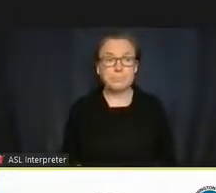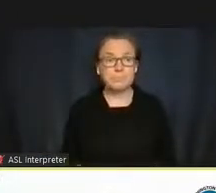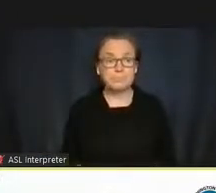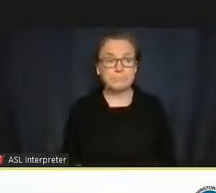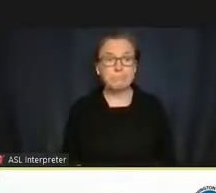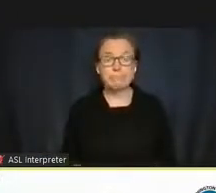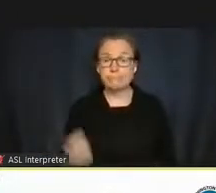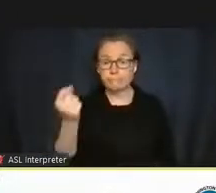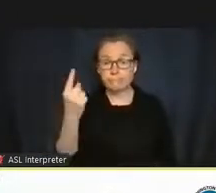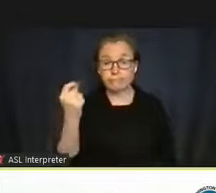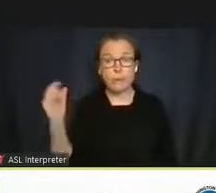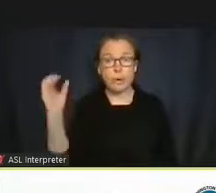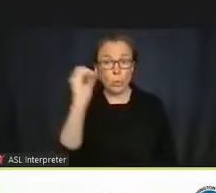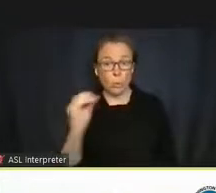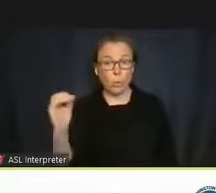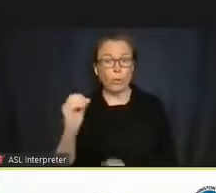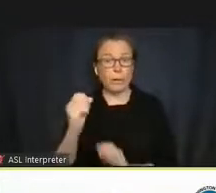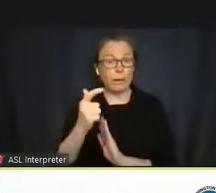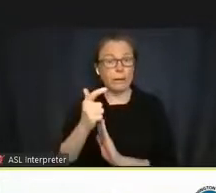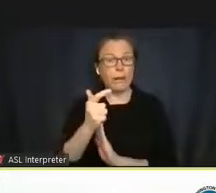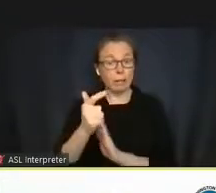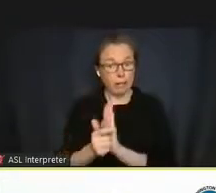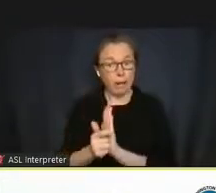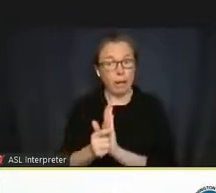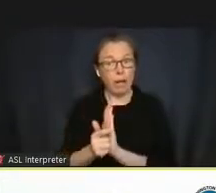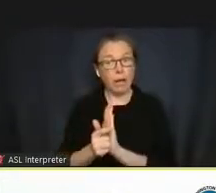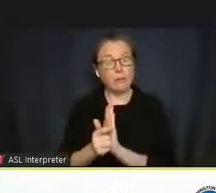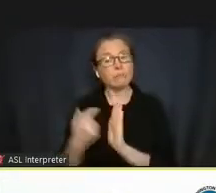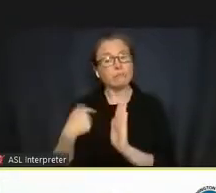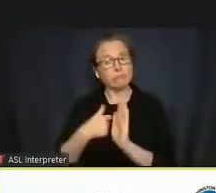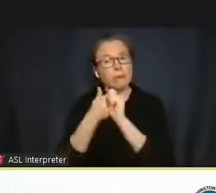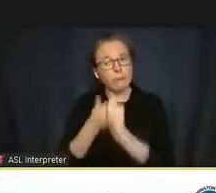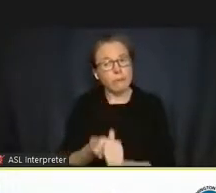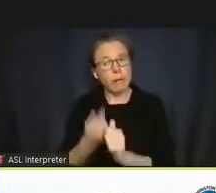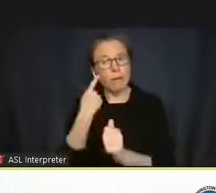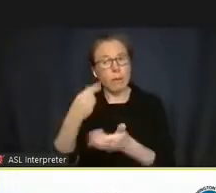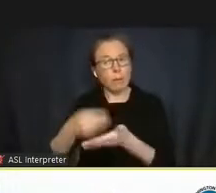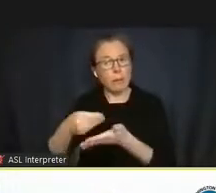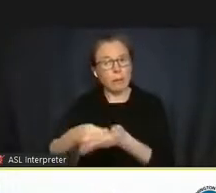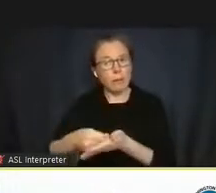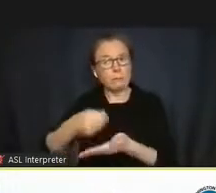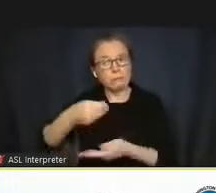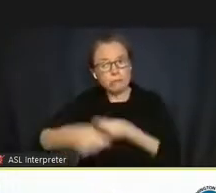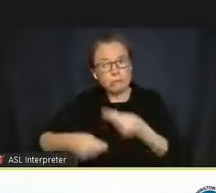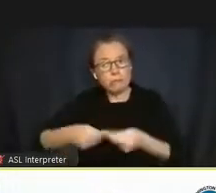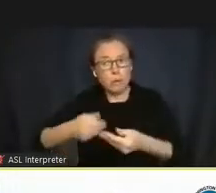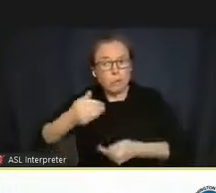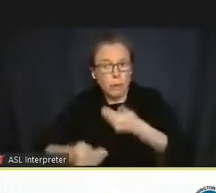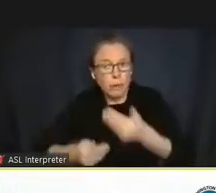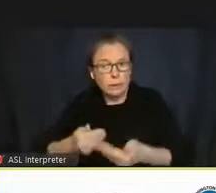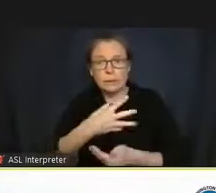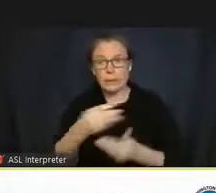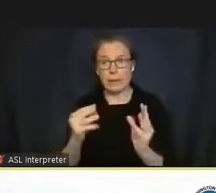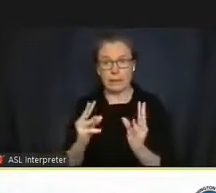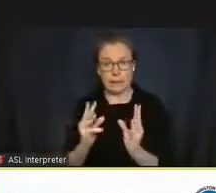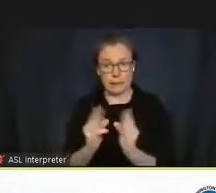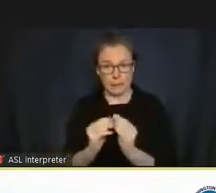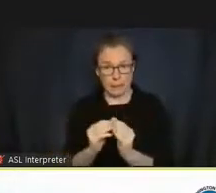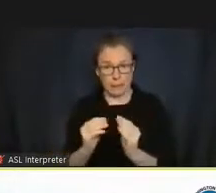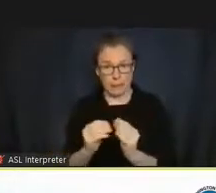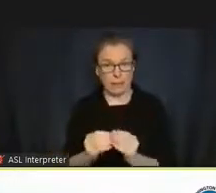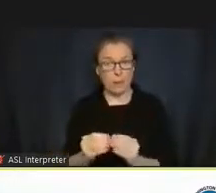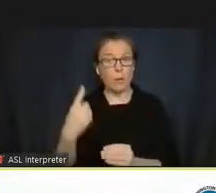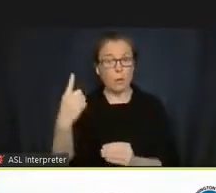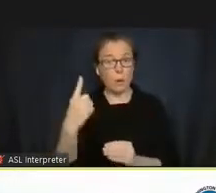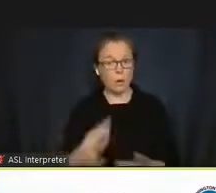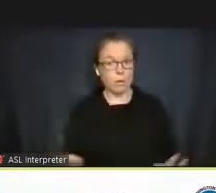Oregon revised statutes guide much of the budget process and even the budget meetings. One of the key